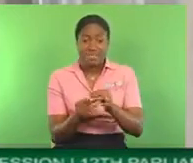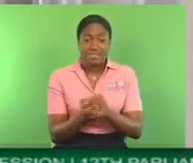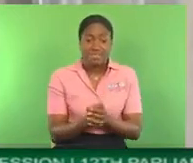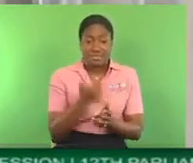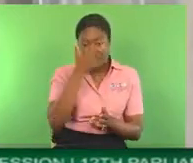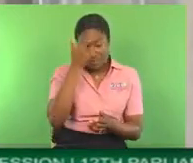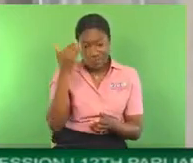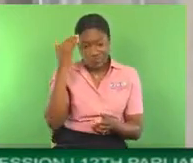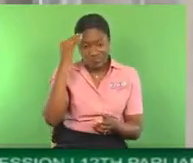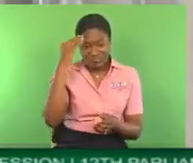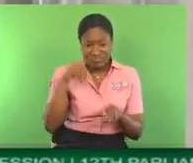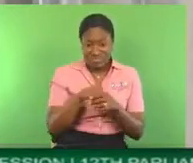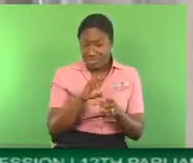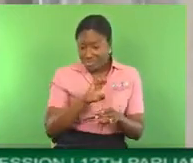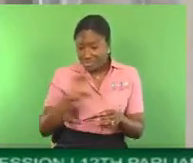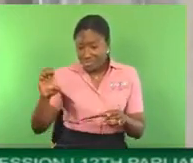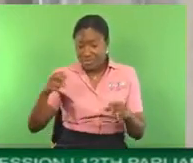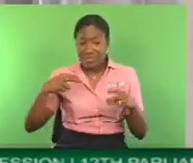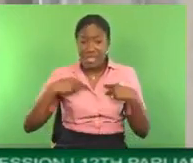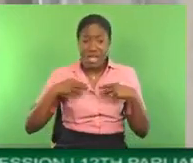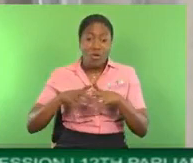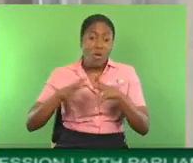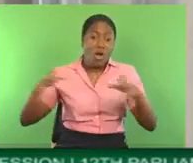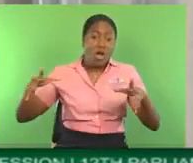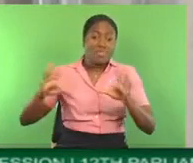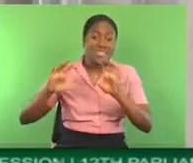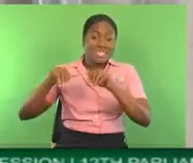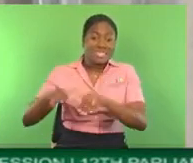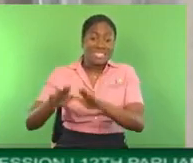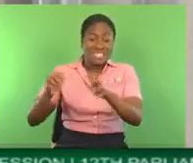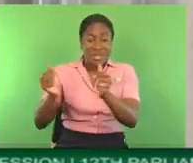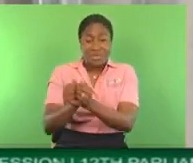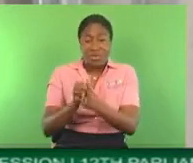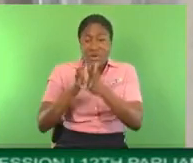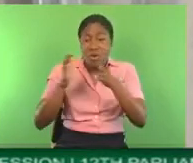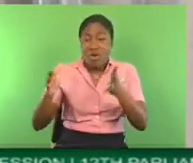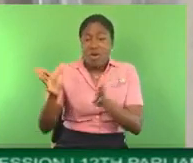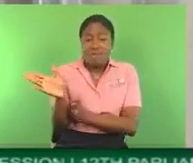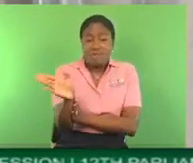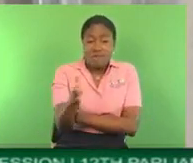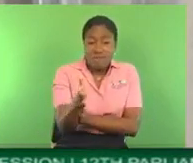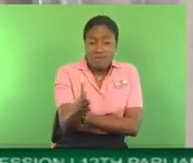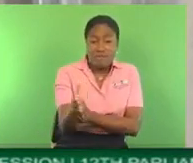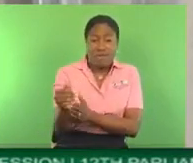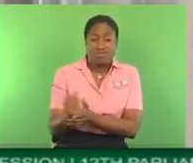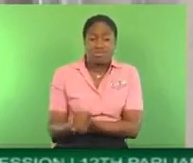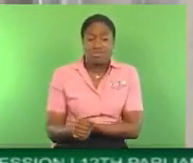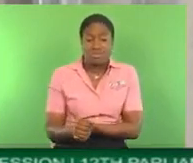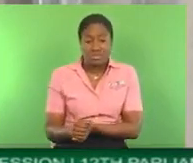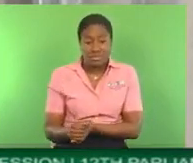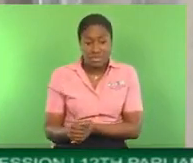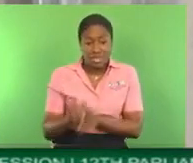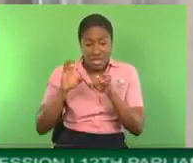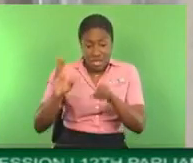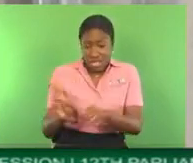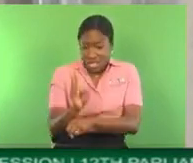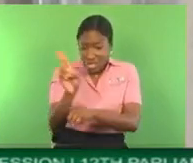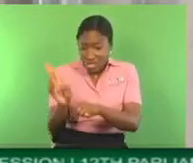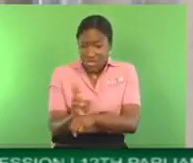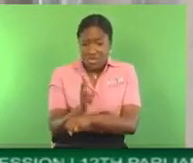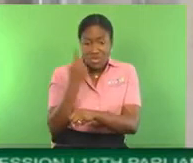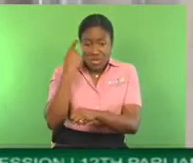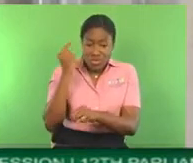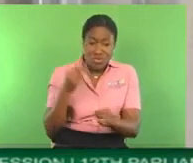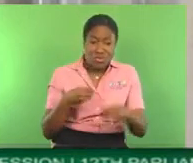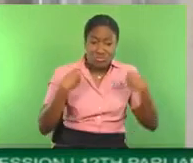on the eastern seaboard by miles of sea, rich in fish and other seafood waiting to be commercially and profitably